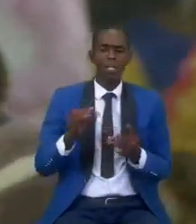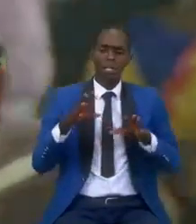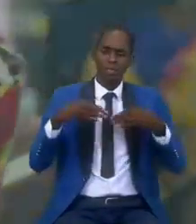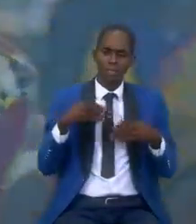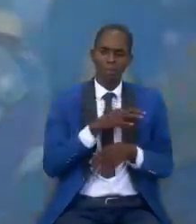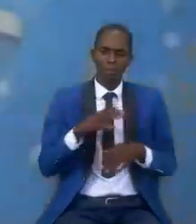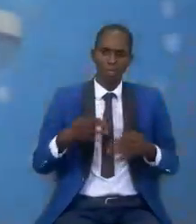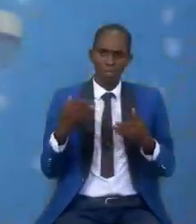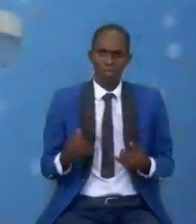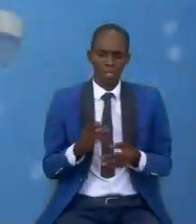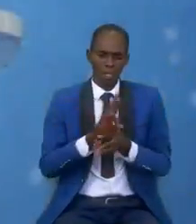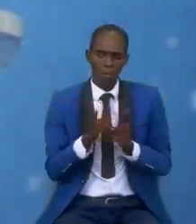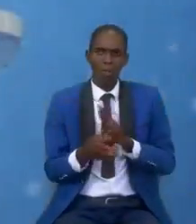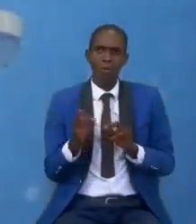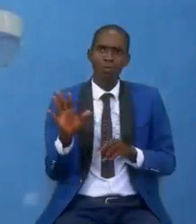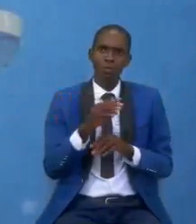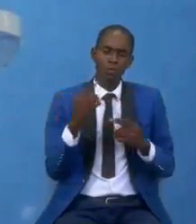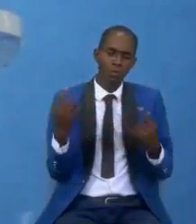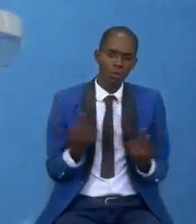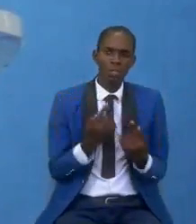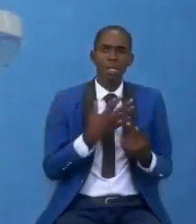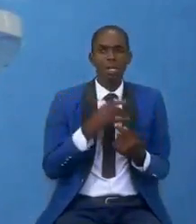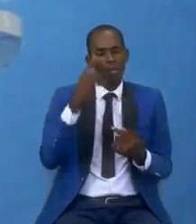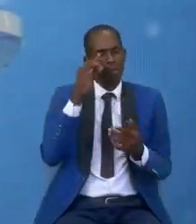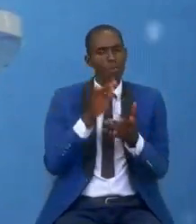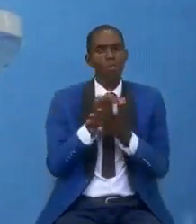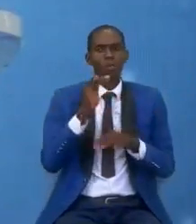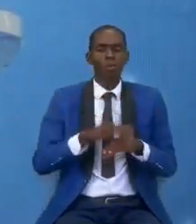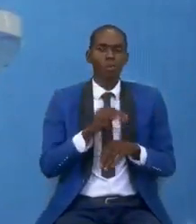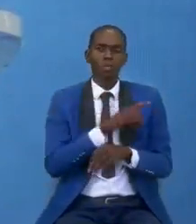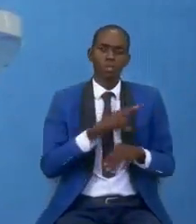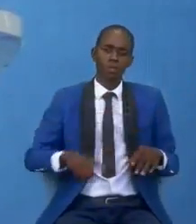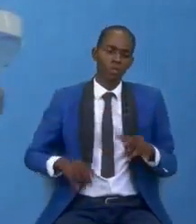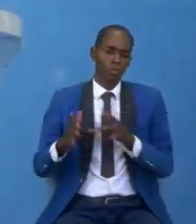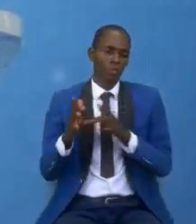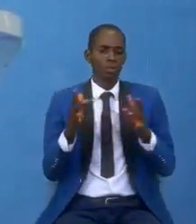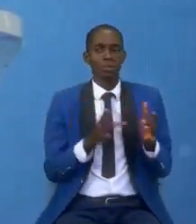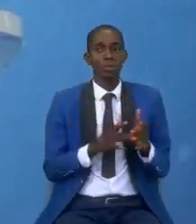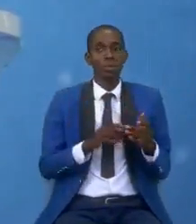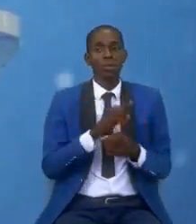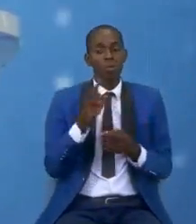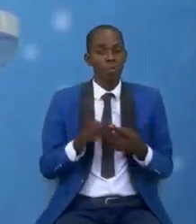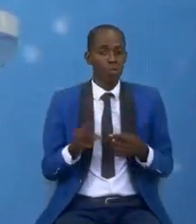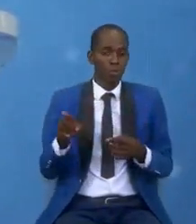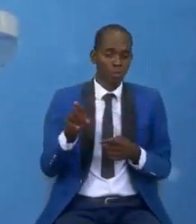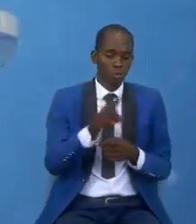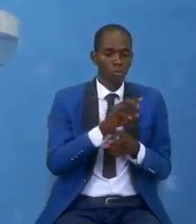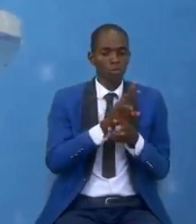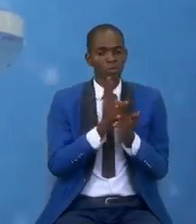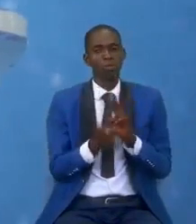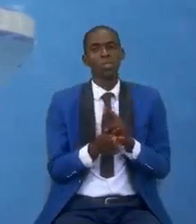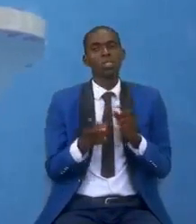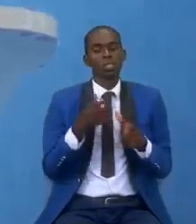Christ when you are repented. And then salvation will come to you. Let's pray together.